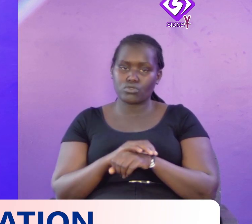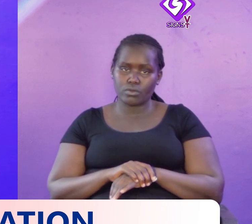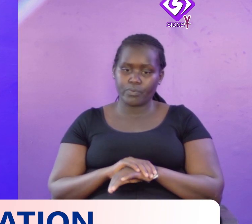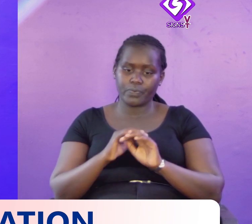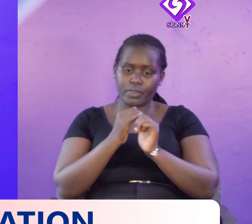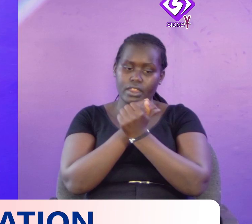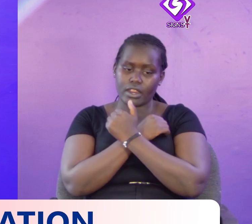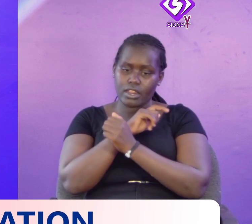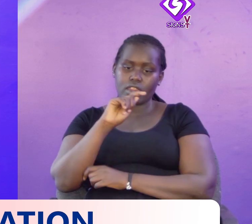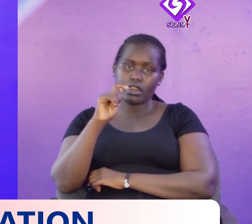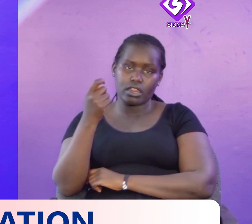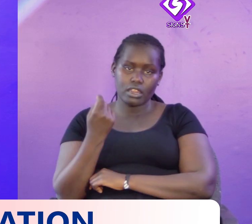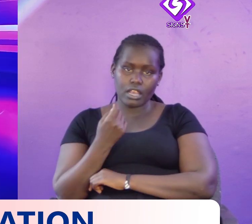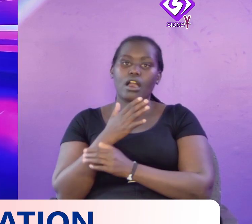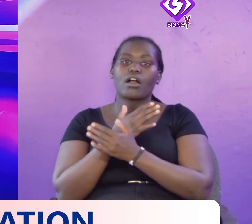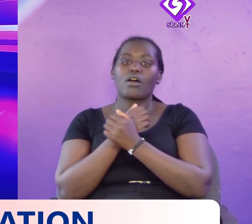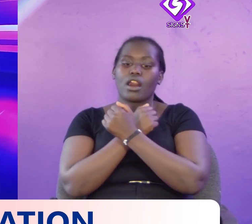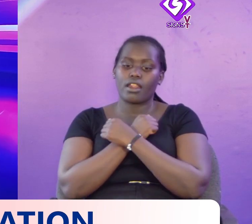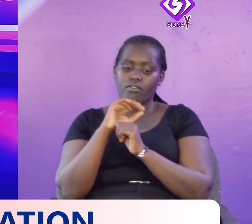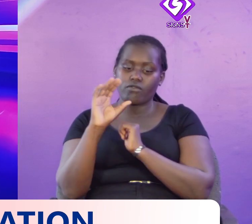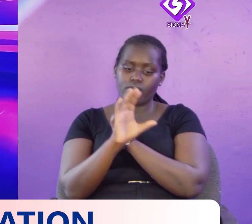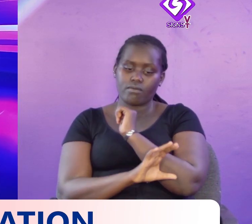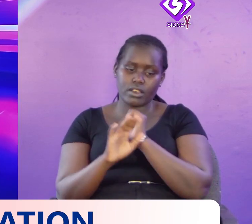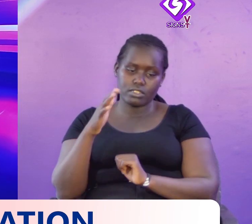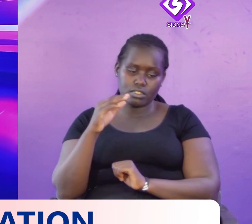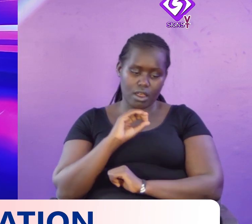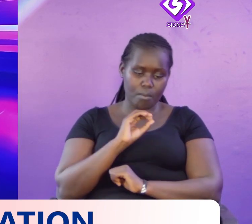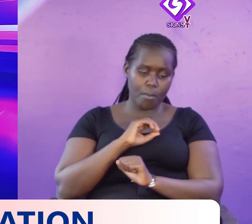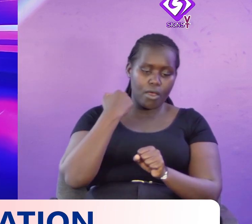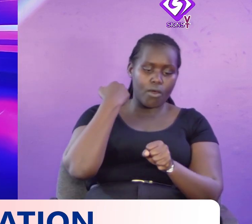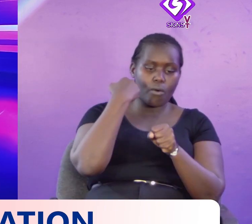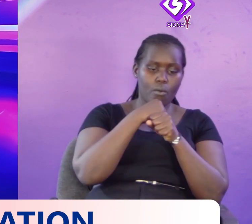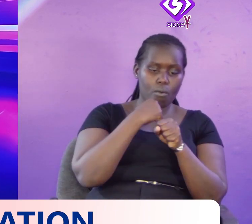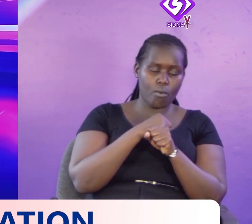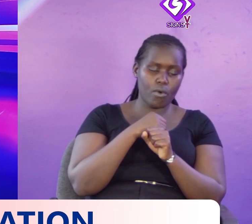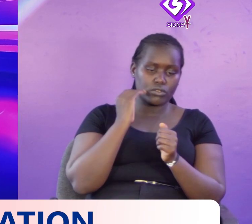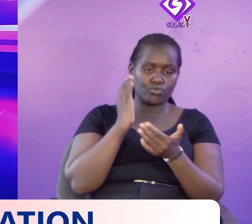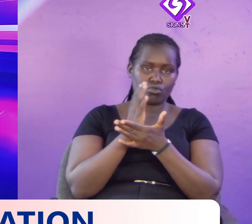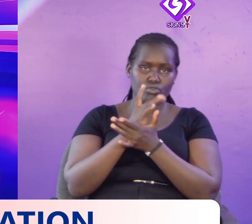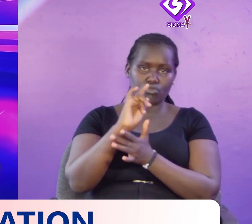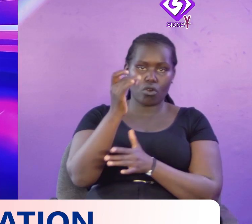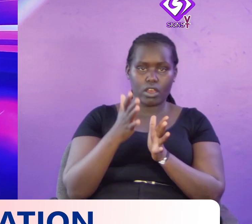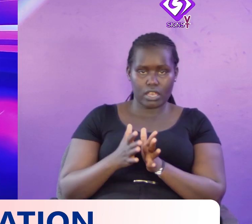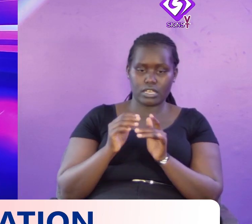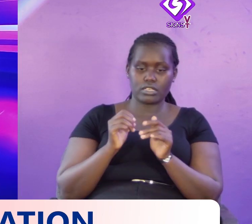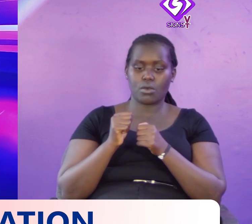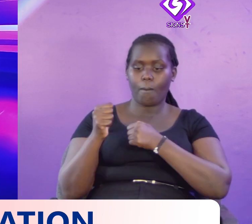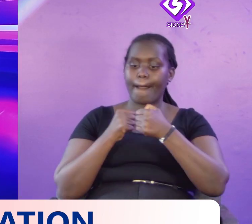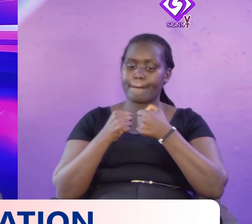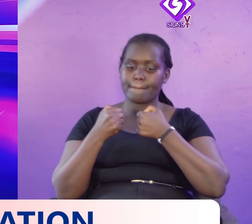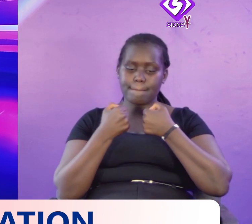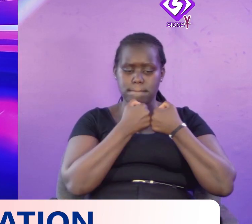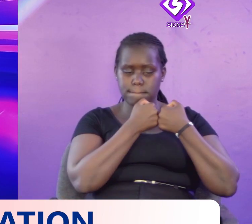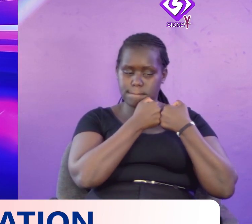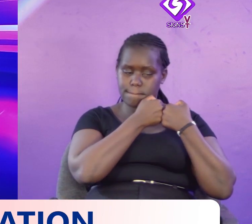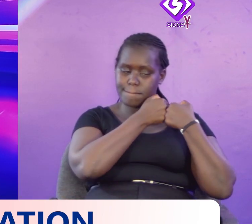Kenya. They loved their country. They were true patriots. They were fighting for